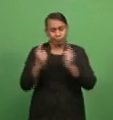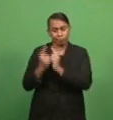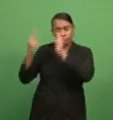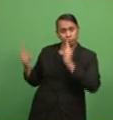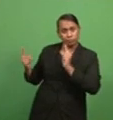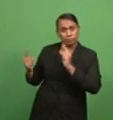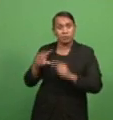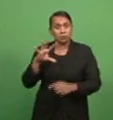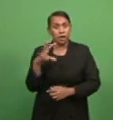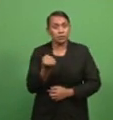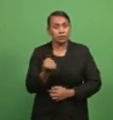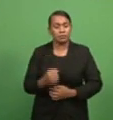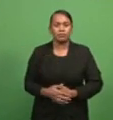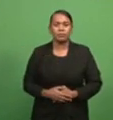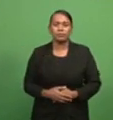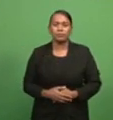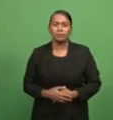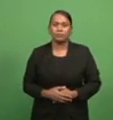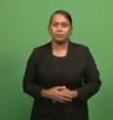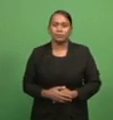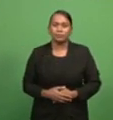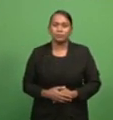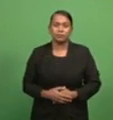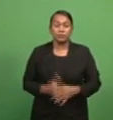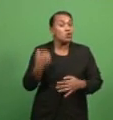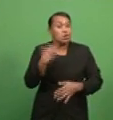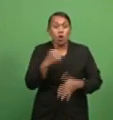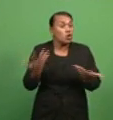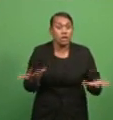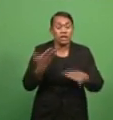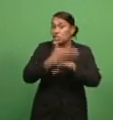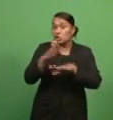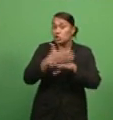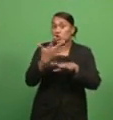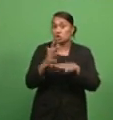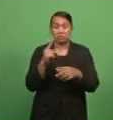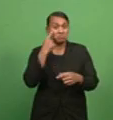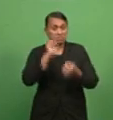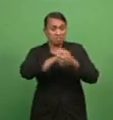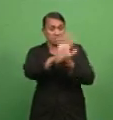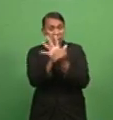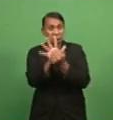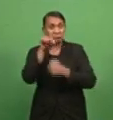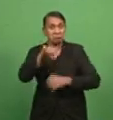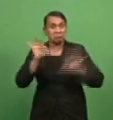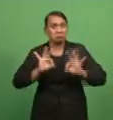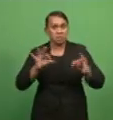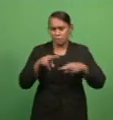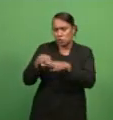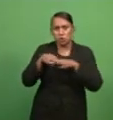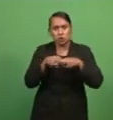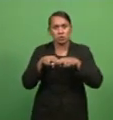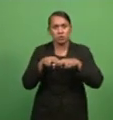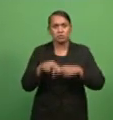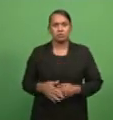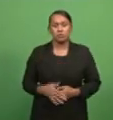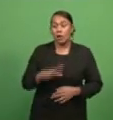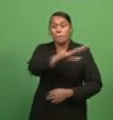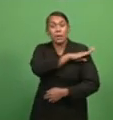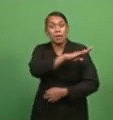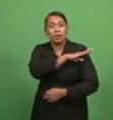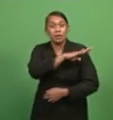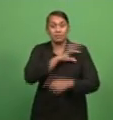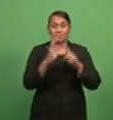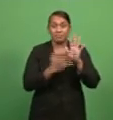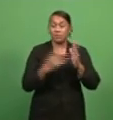possible. There are no new cases of COVID-19 in Fiji. Prime Minister Bainimarama